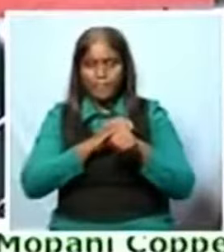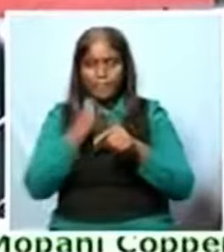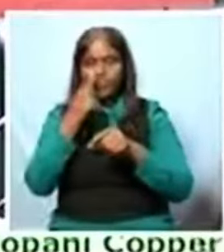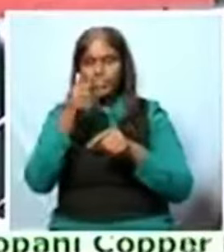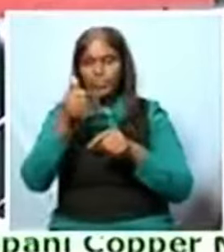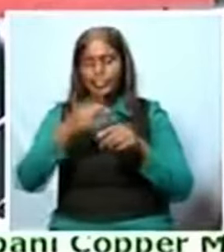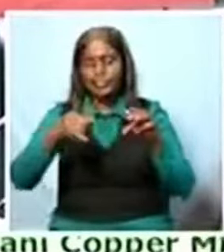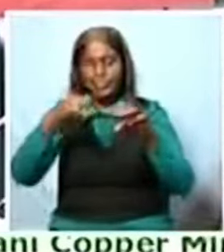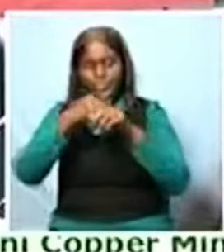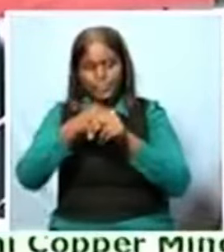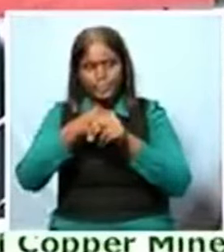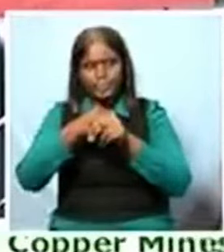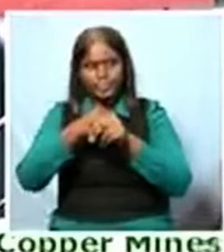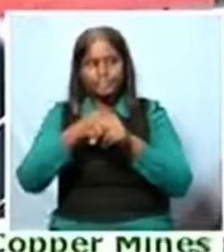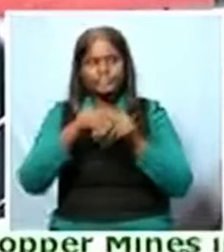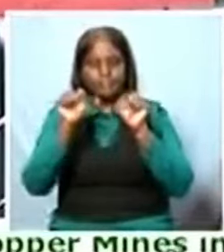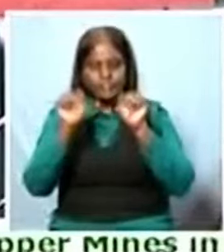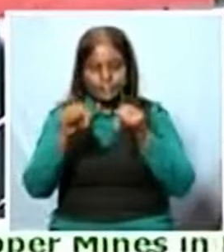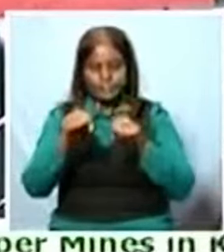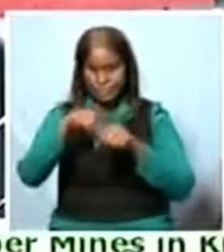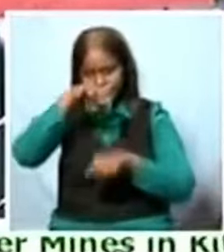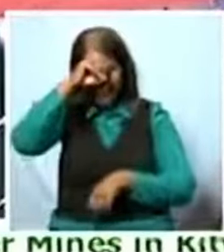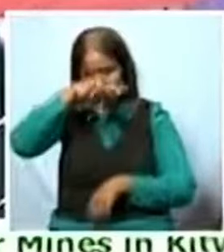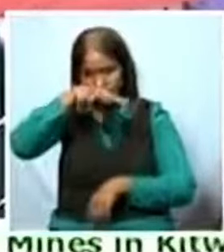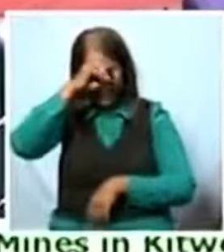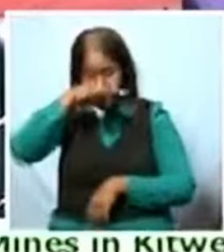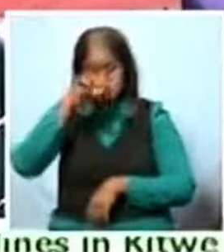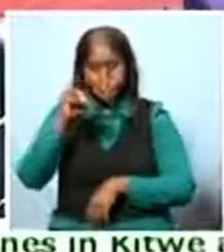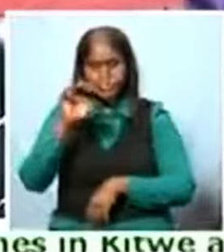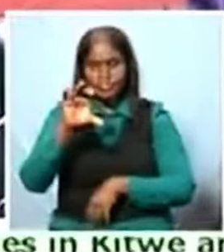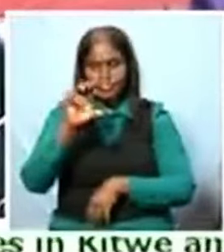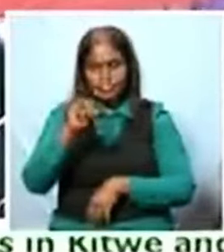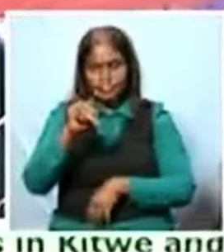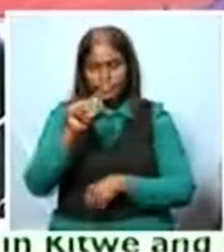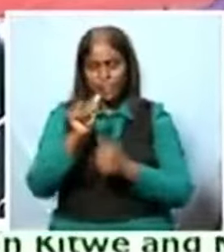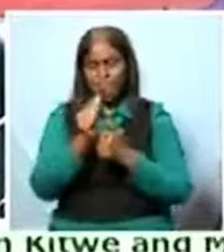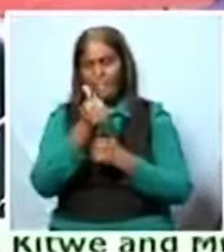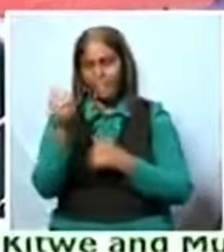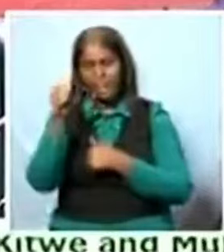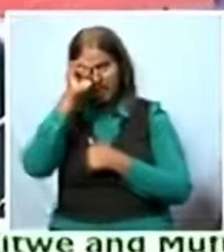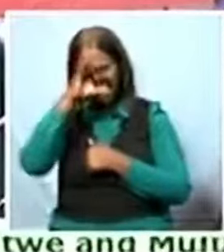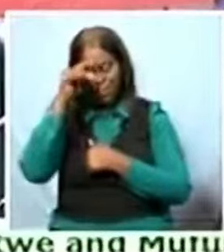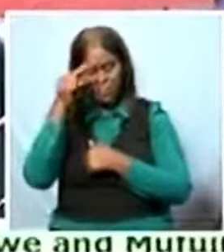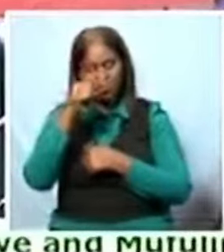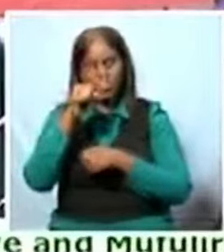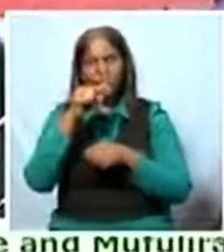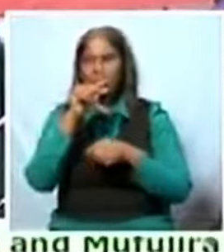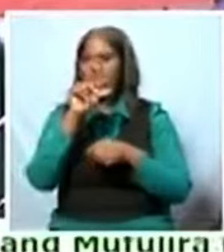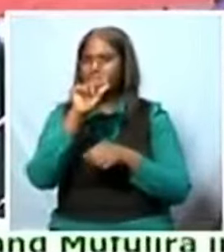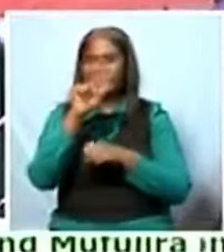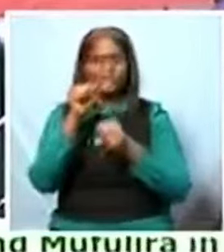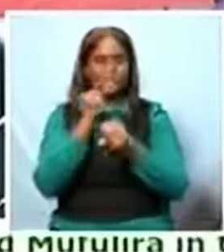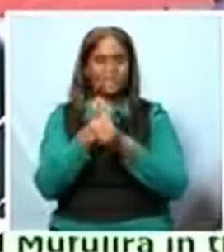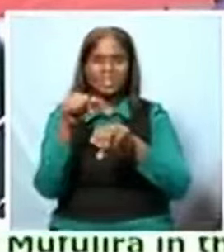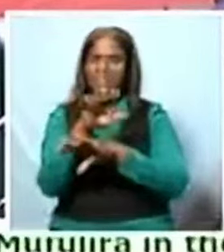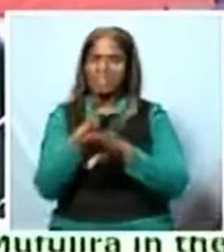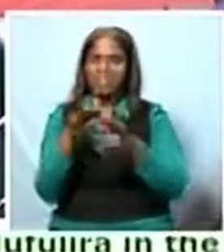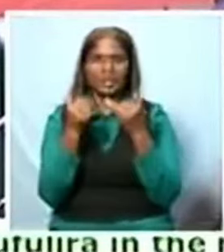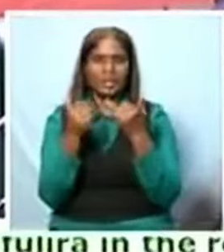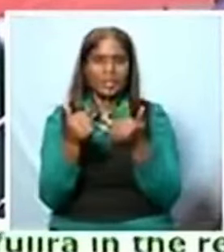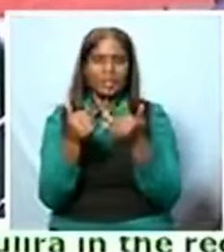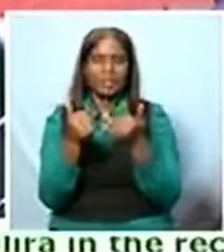involved, Reliant Mining, they've been mining at Mopani and other mines for over 20 years.